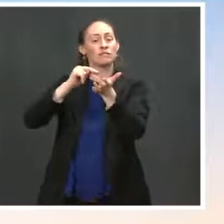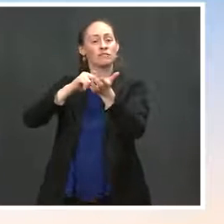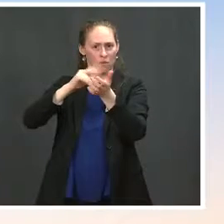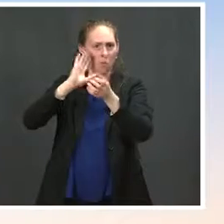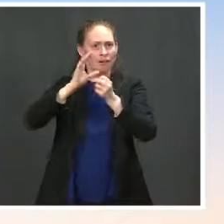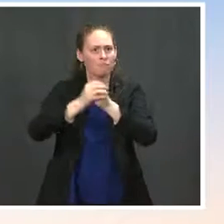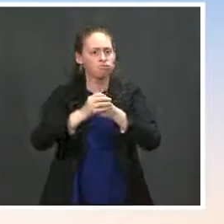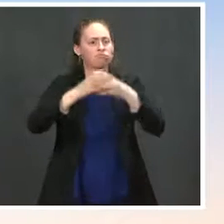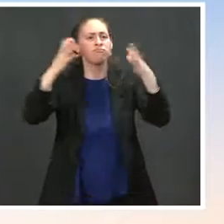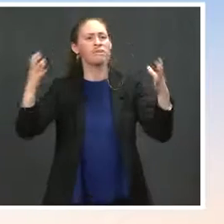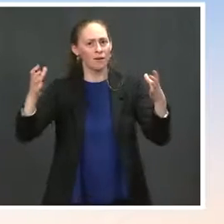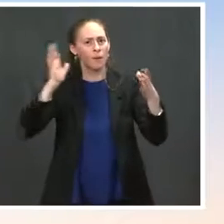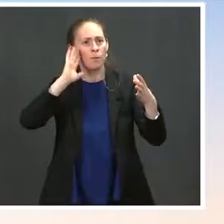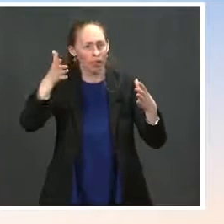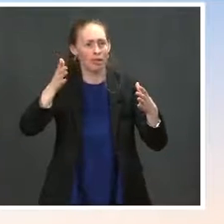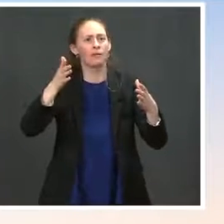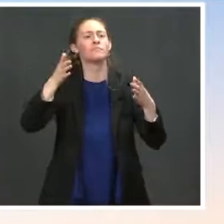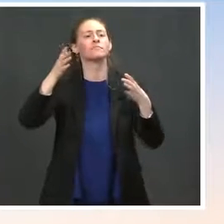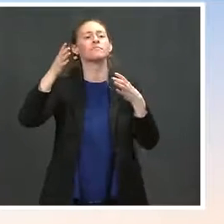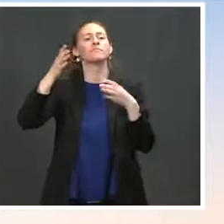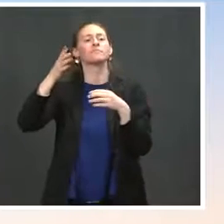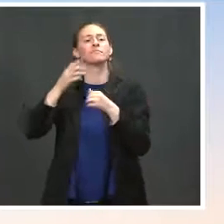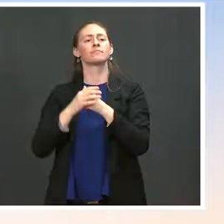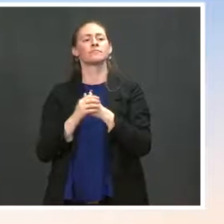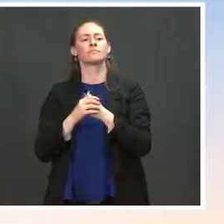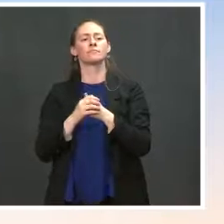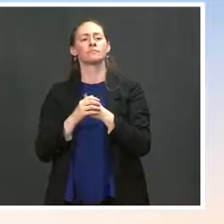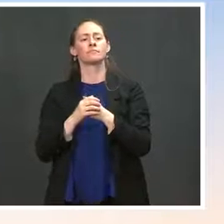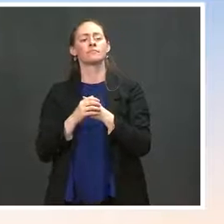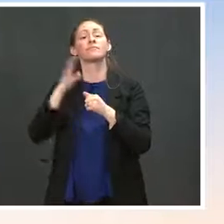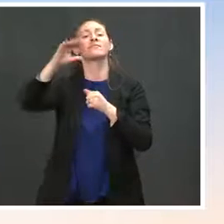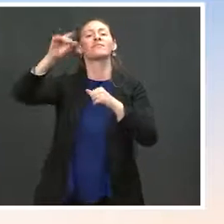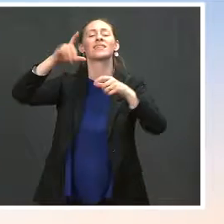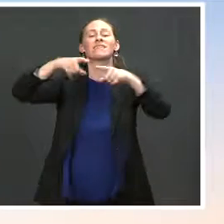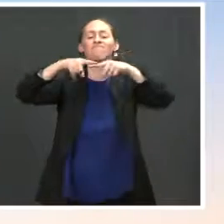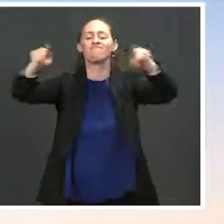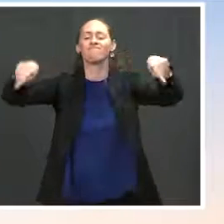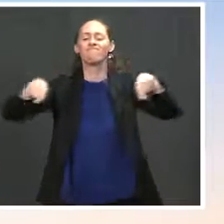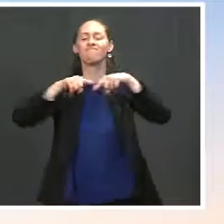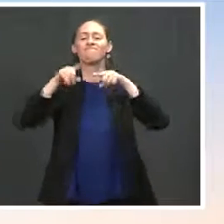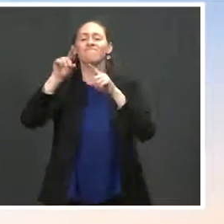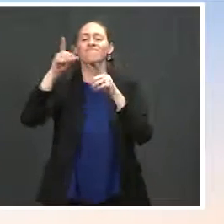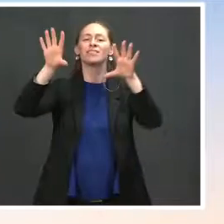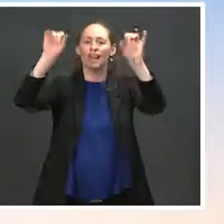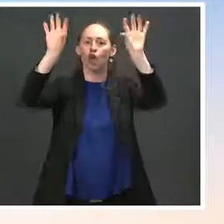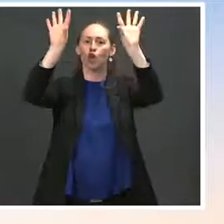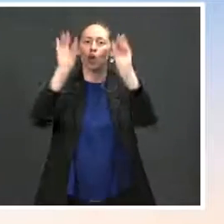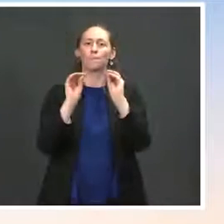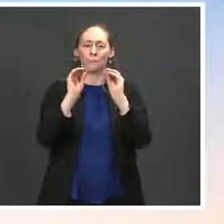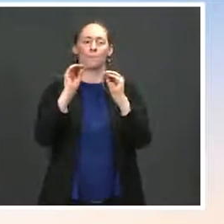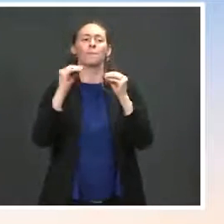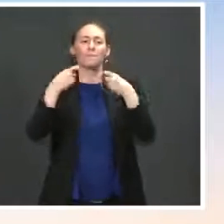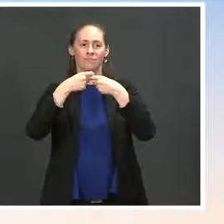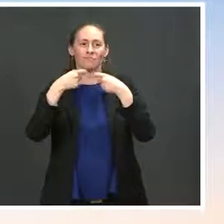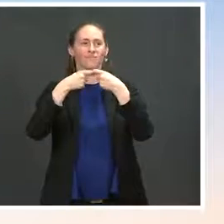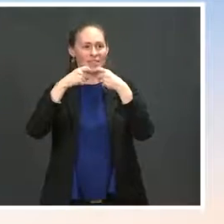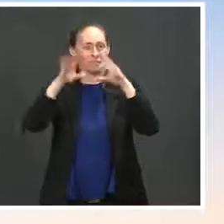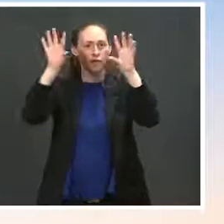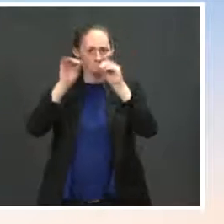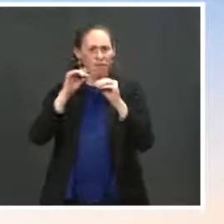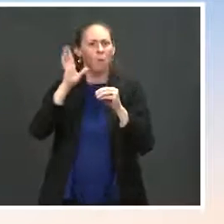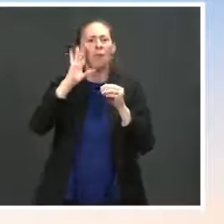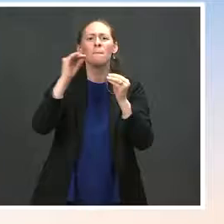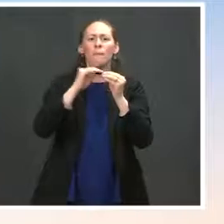third is solar panel installer at 51%. So the jobs are growing there. I'm not offering that